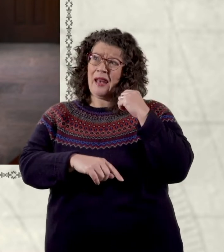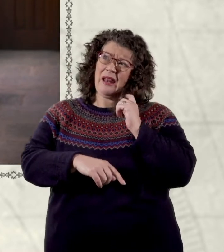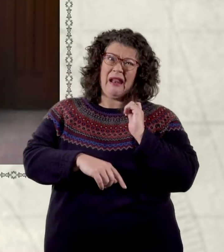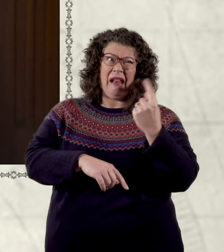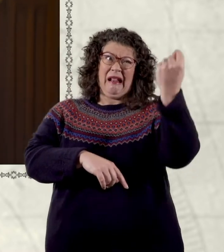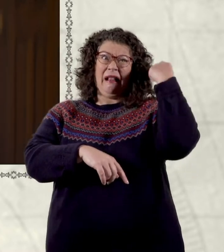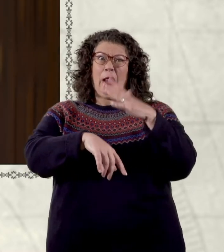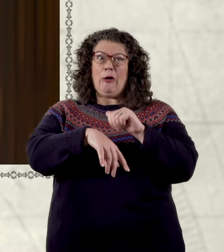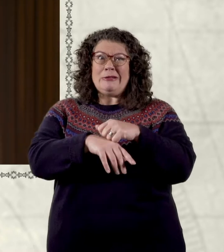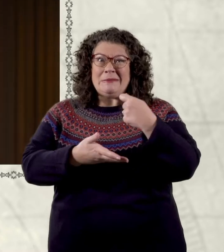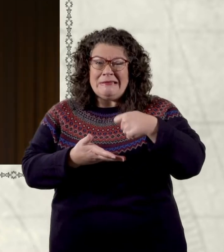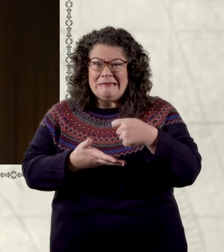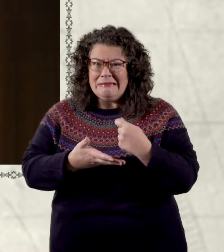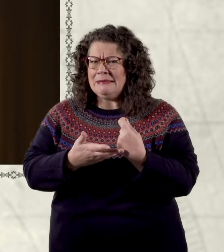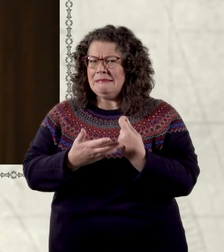different.